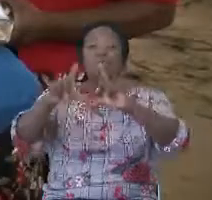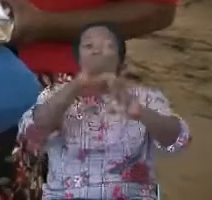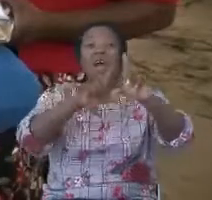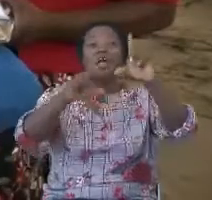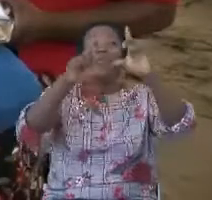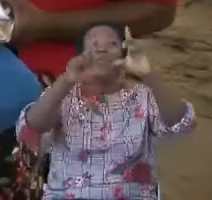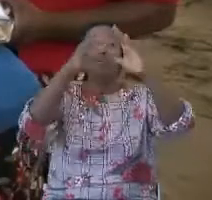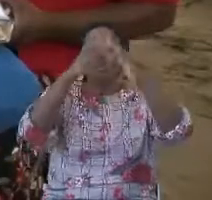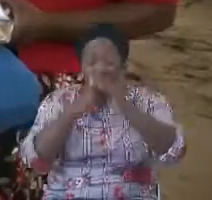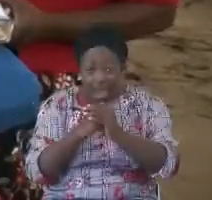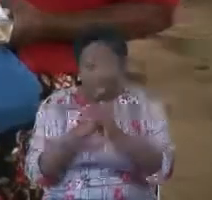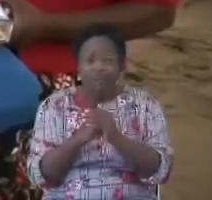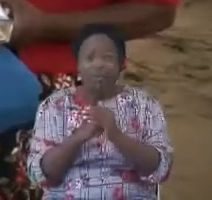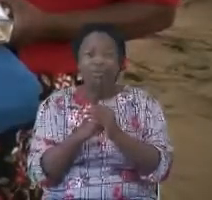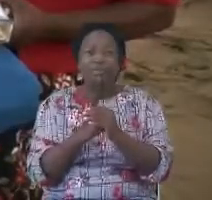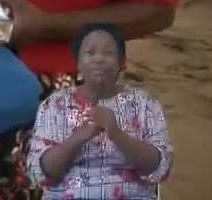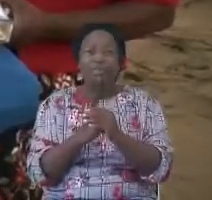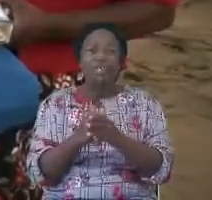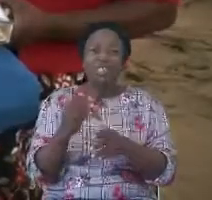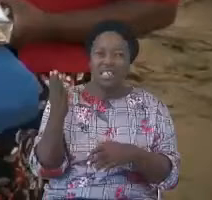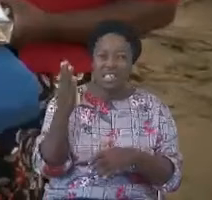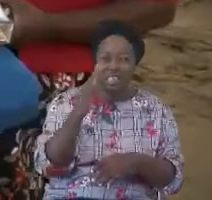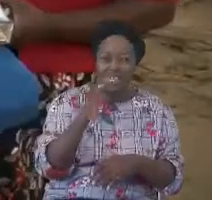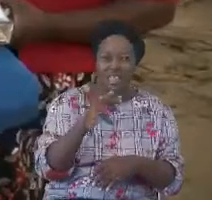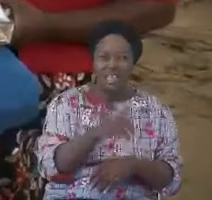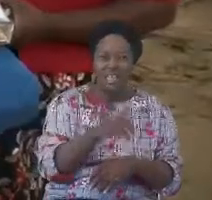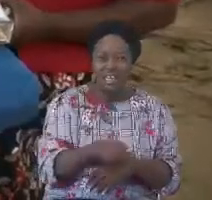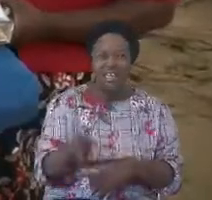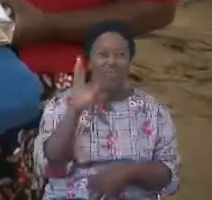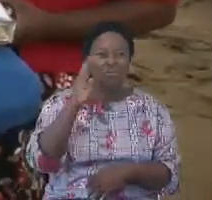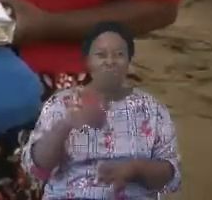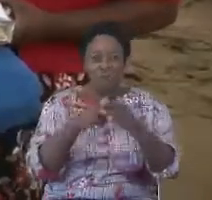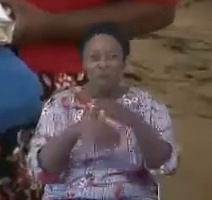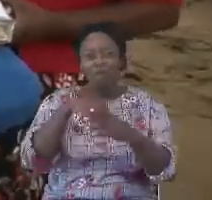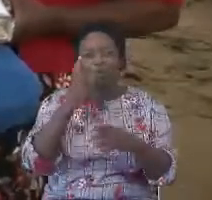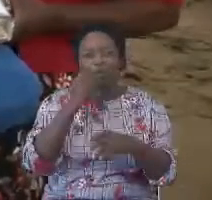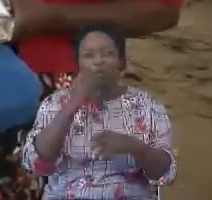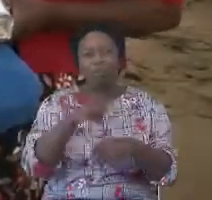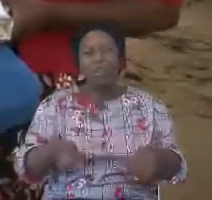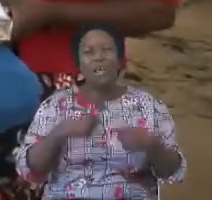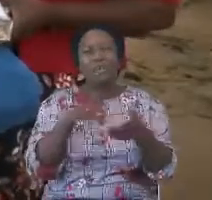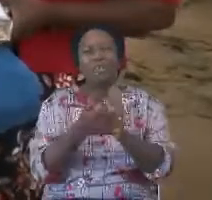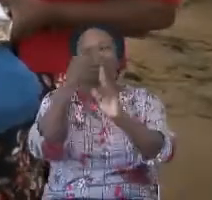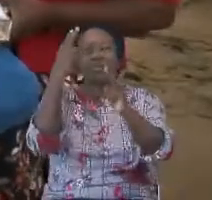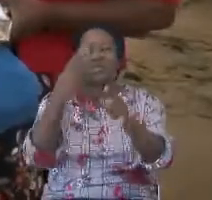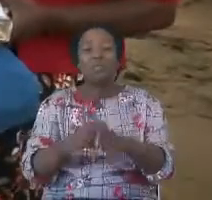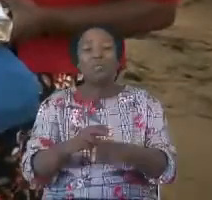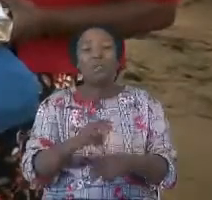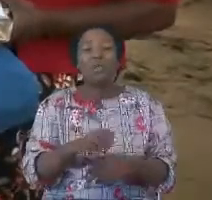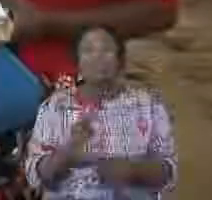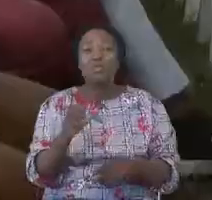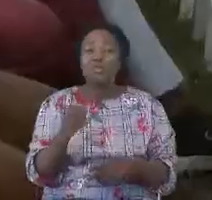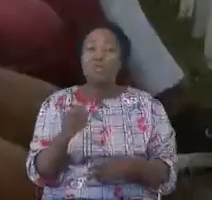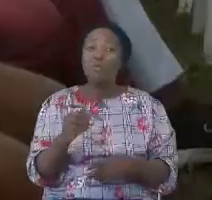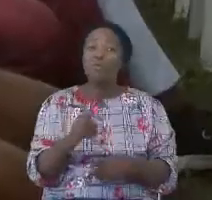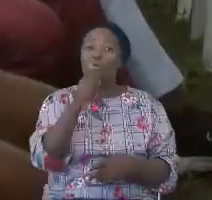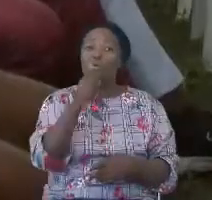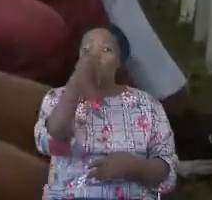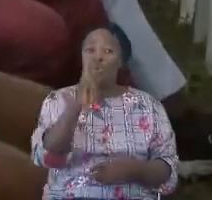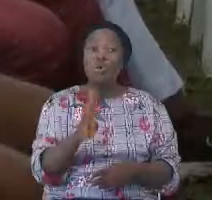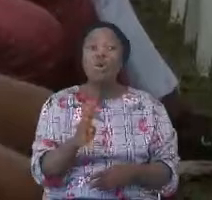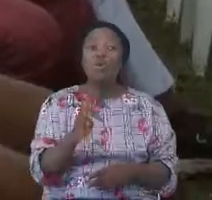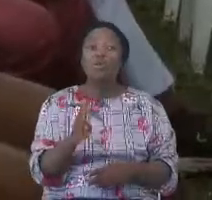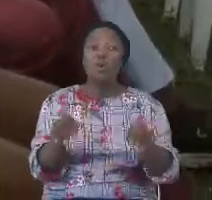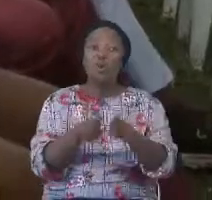bow somebody shout bow they will bow out of your life